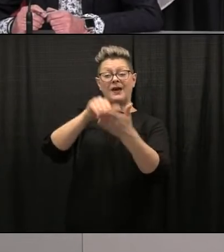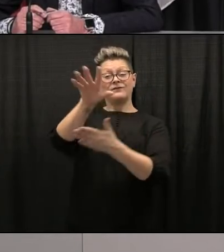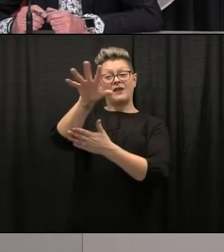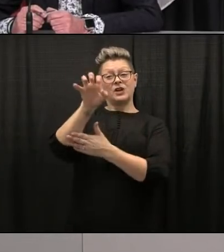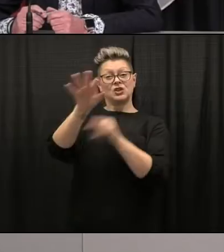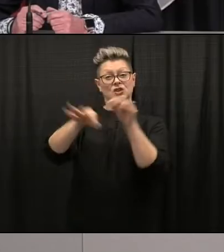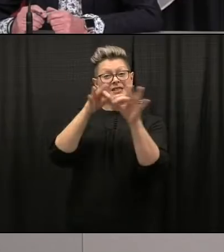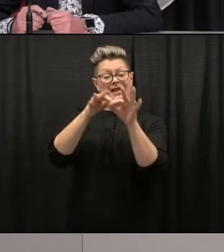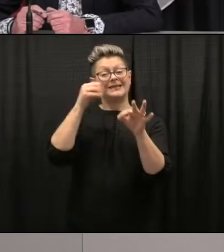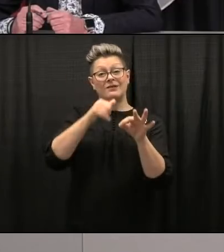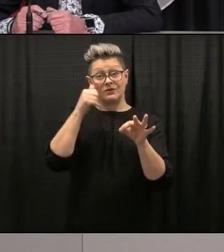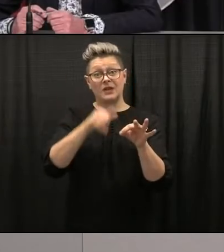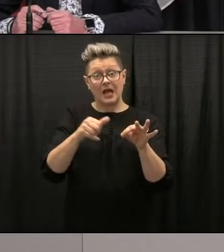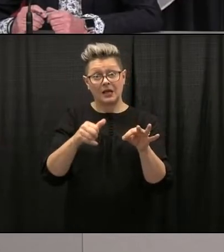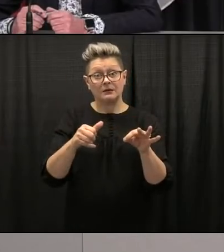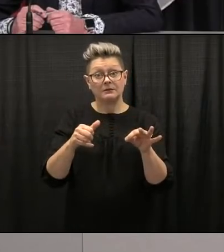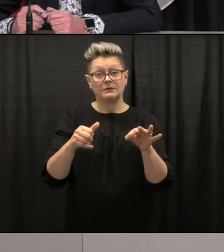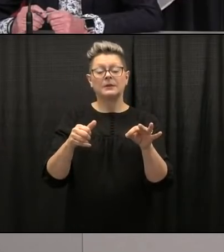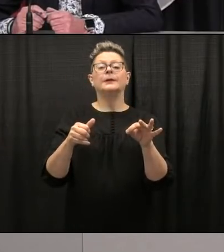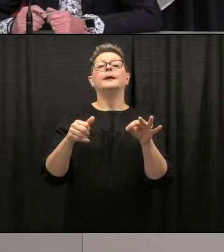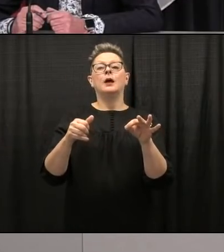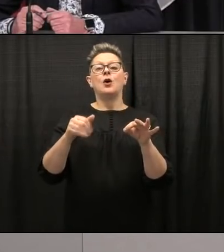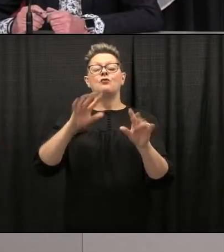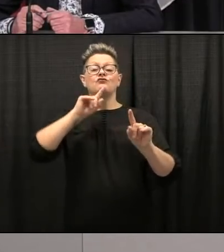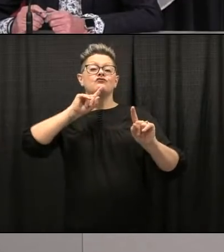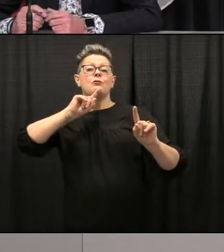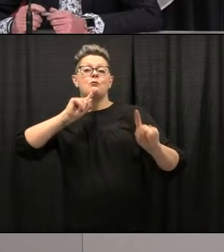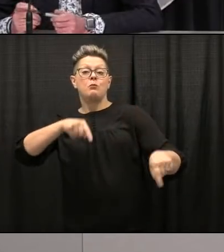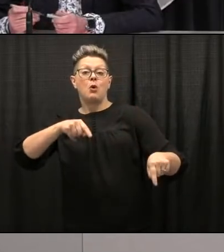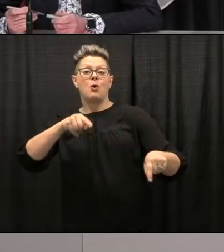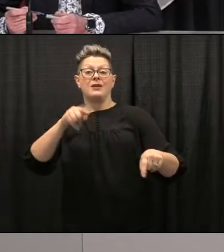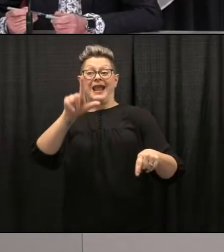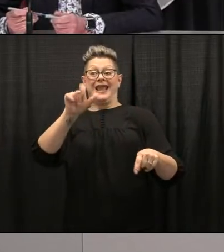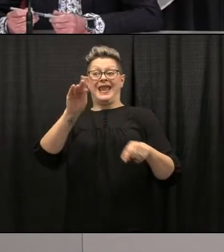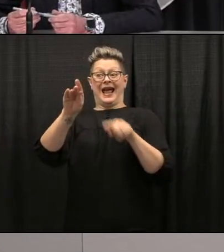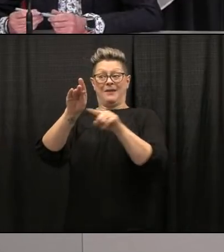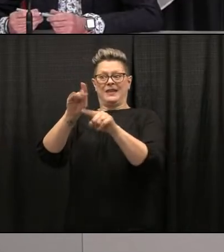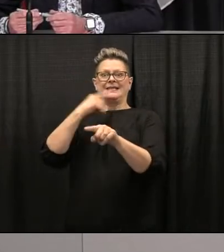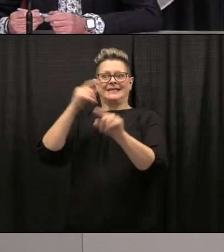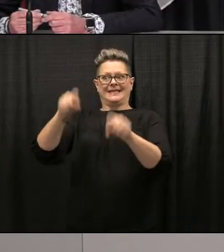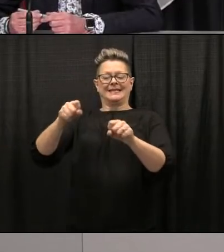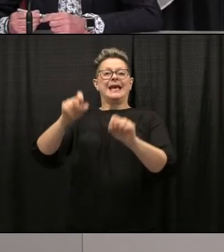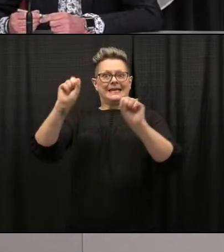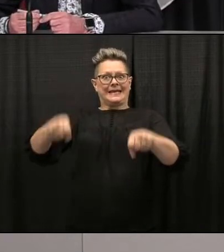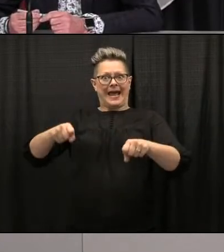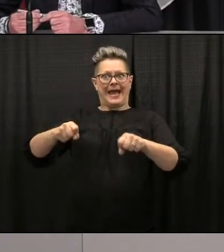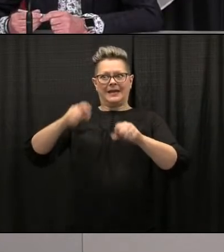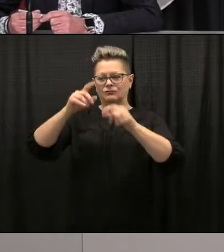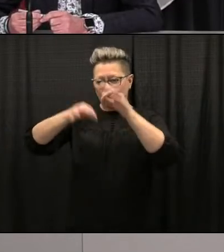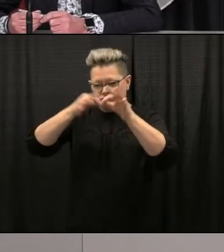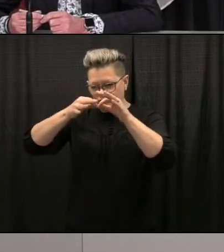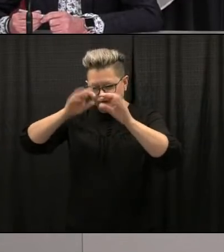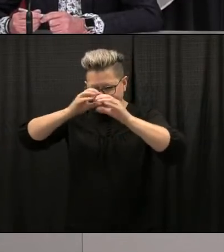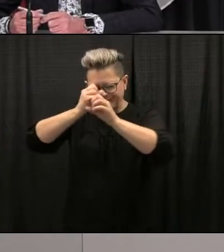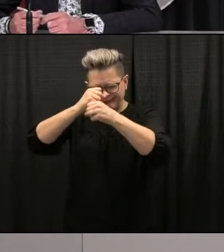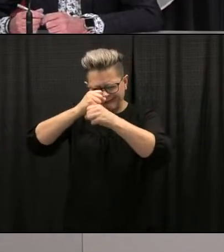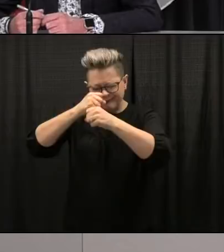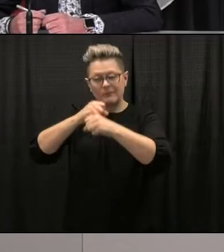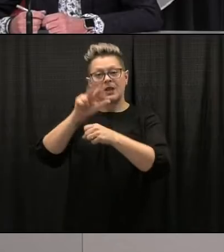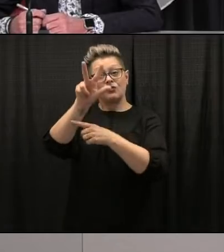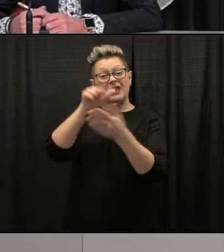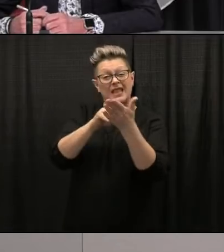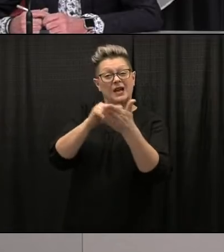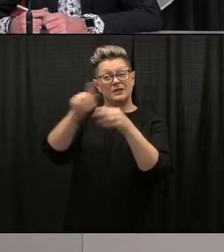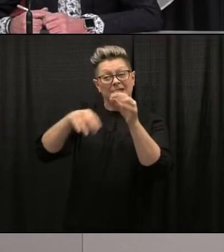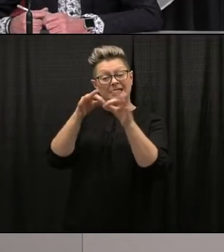day. The reported capacity of the lab is around 3,000 tests a day. Why are we not increasing